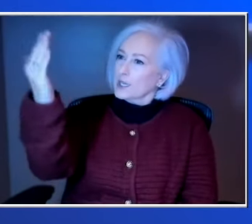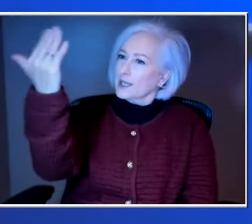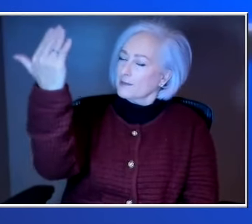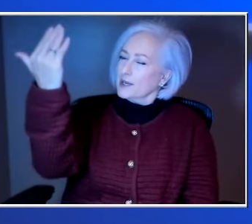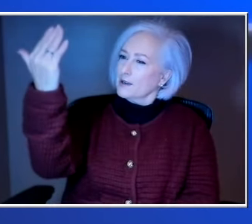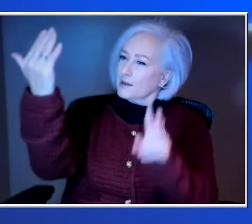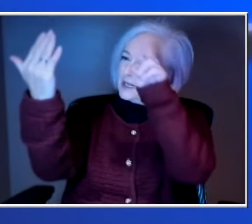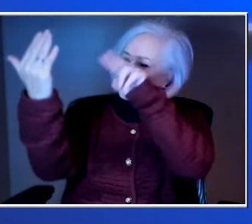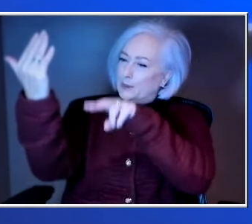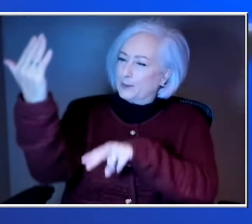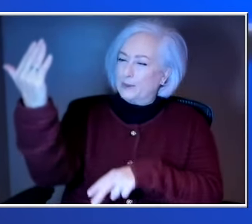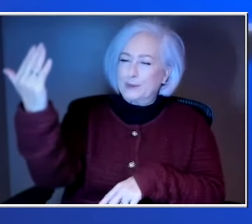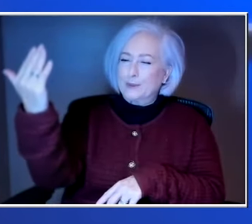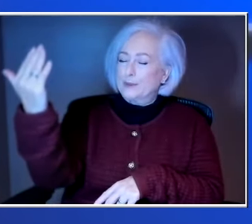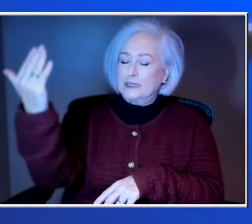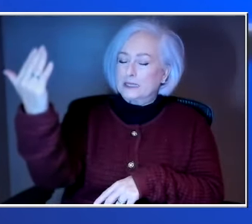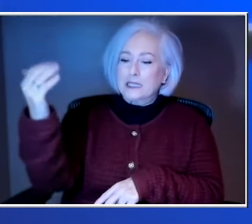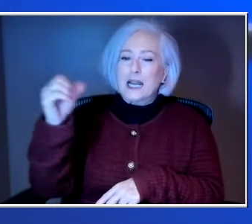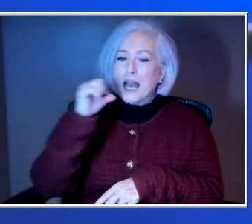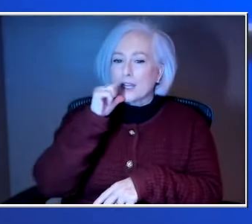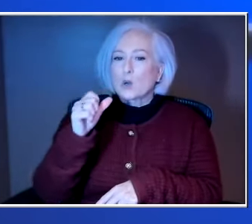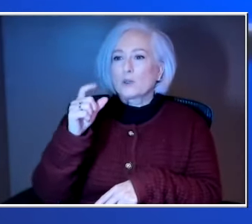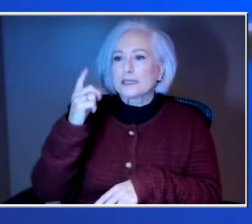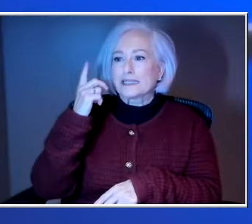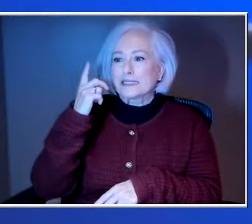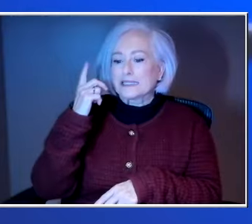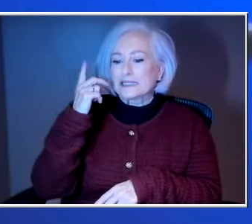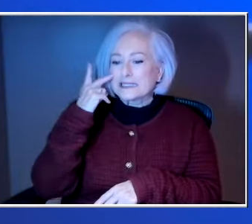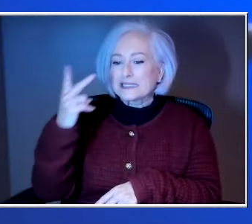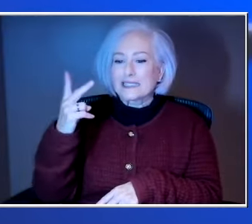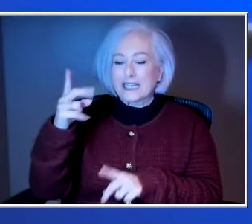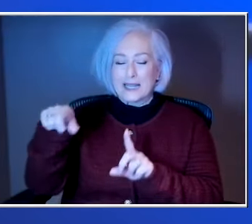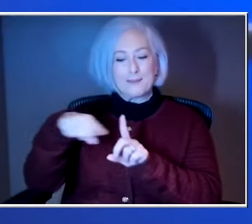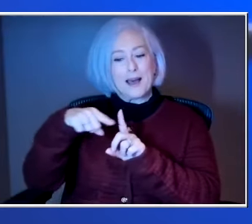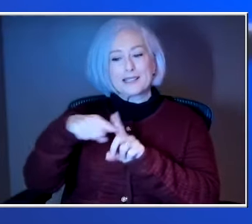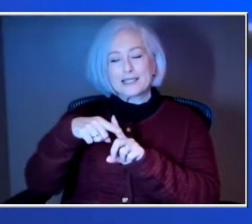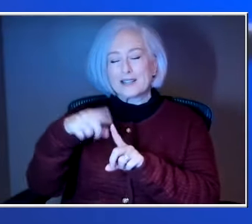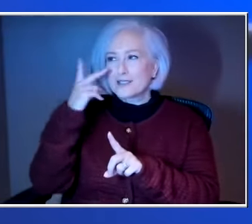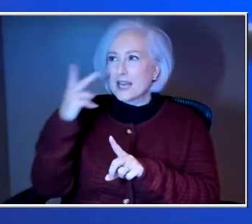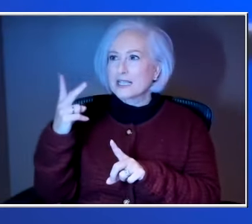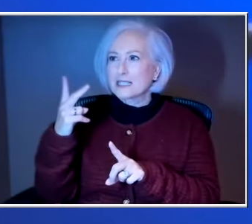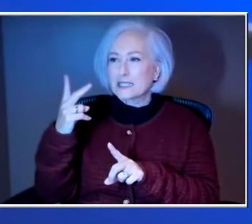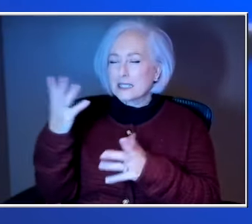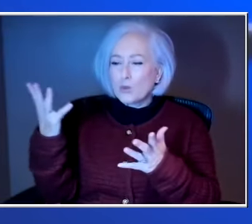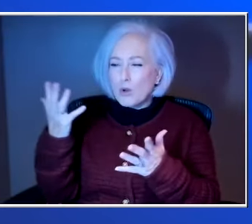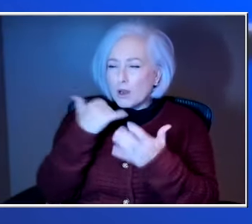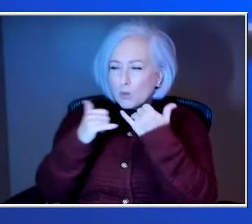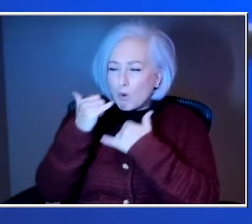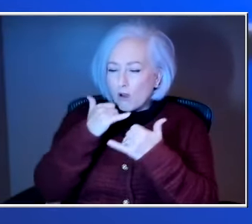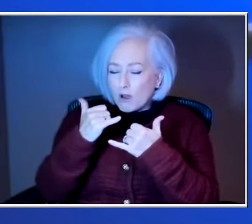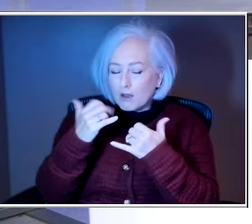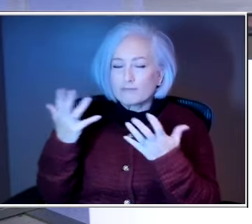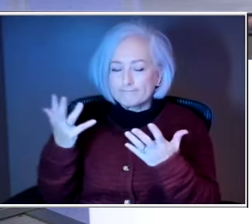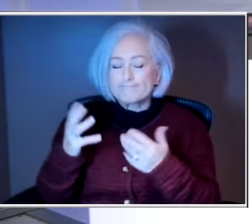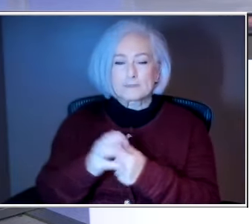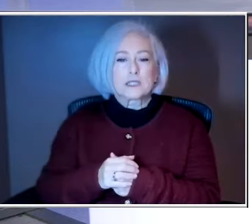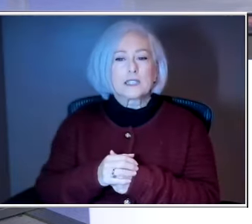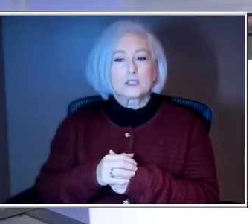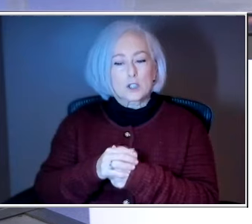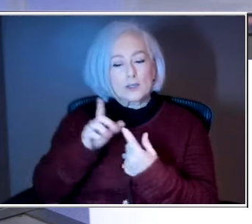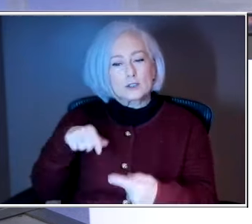the progress I've made. And I see other things. It's just, it's a constant it's a battle. It truly is a battle. That would be a battle